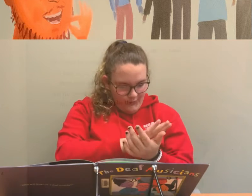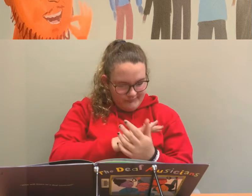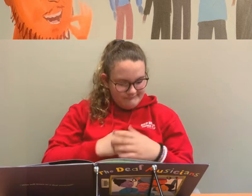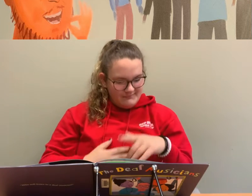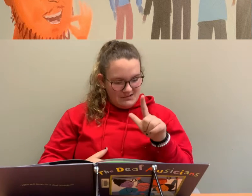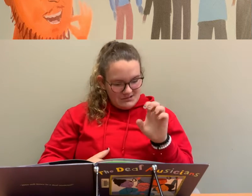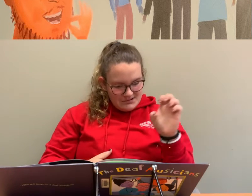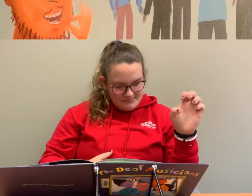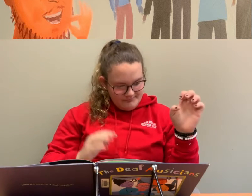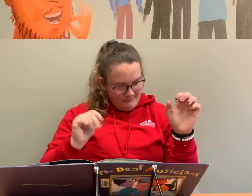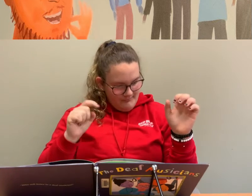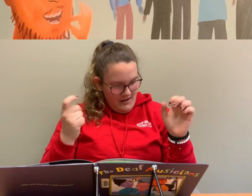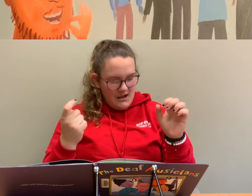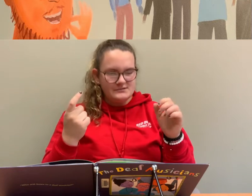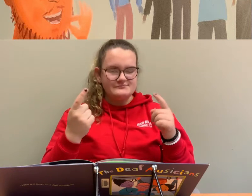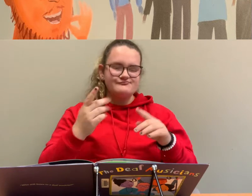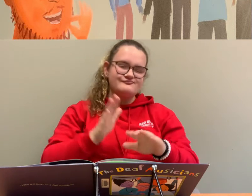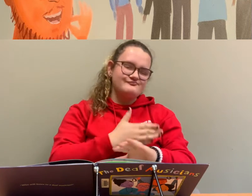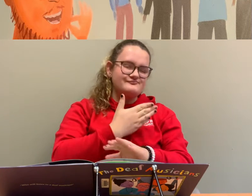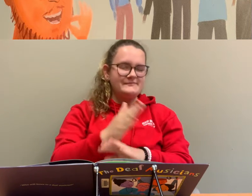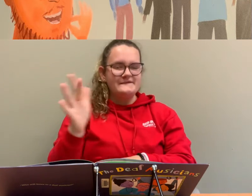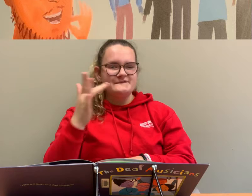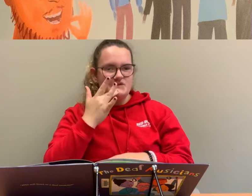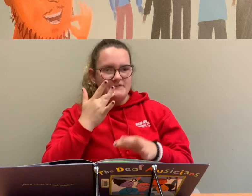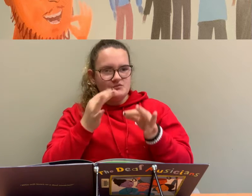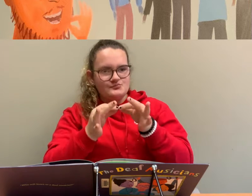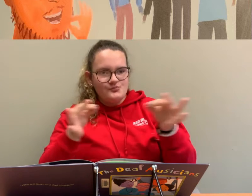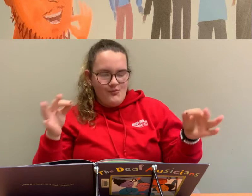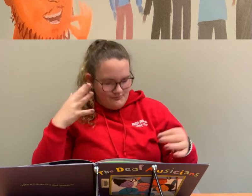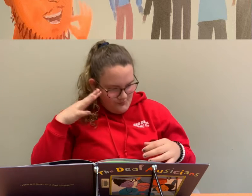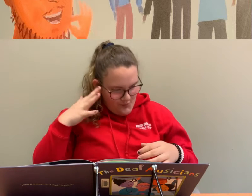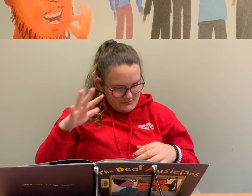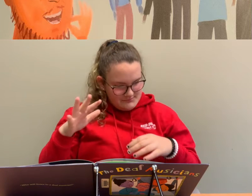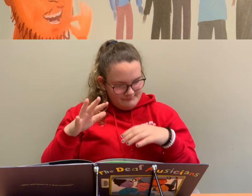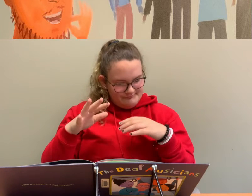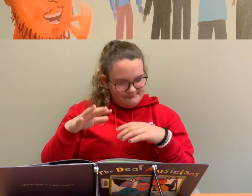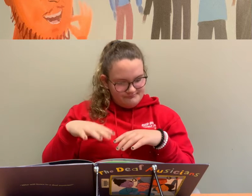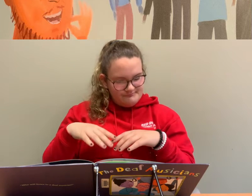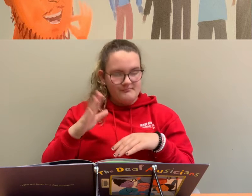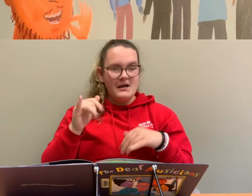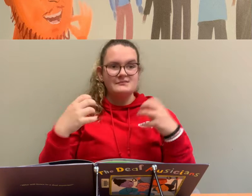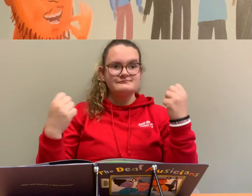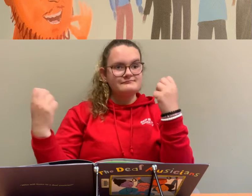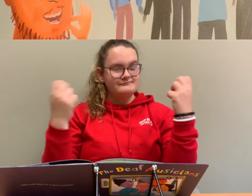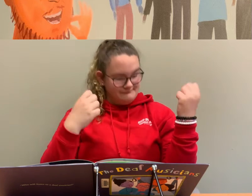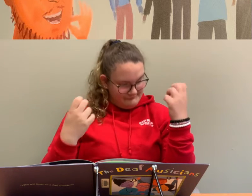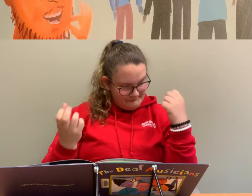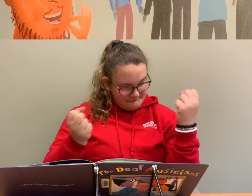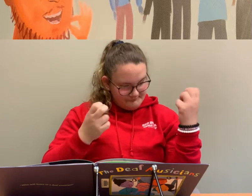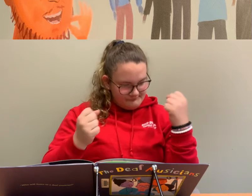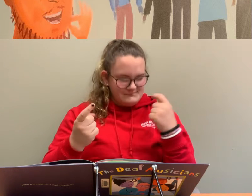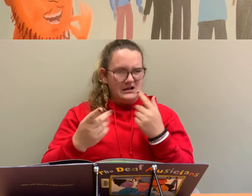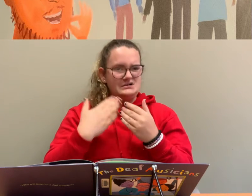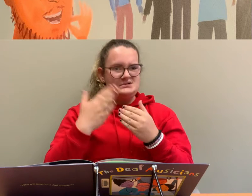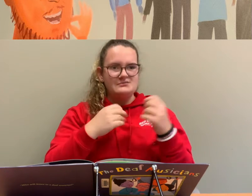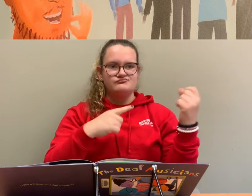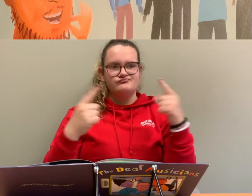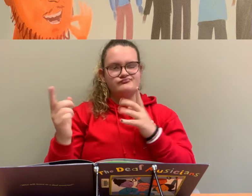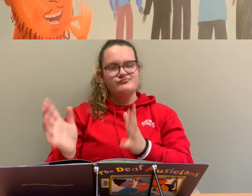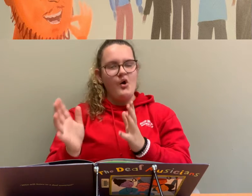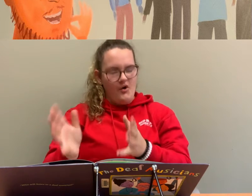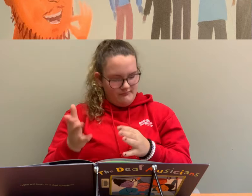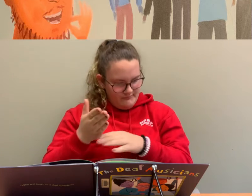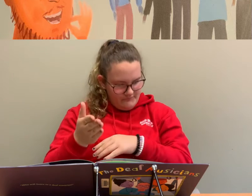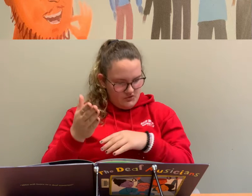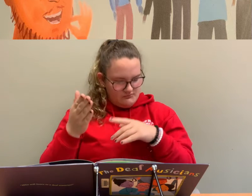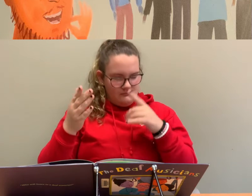So he would take the subway back and forth to the school. Lee and Max would play their favorite sounds and stories